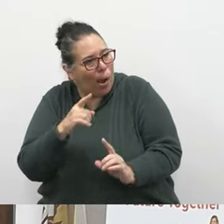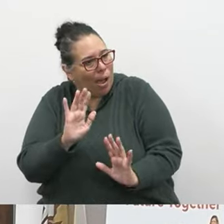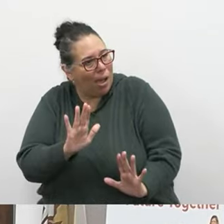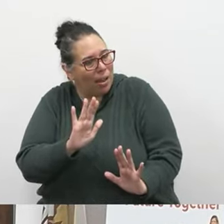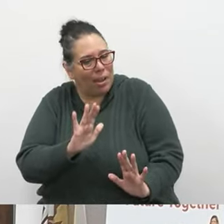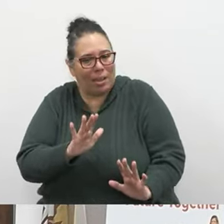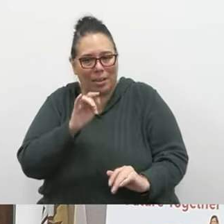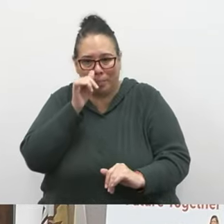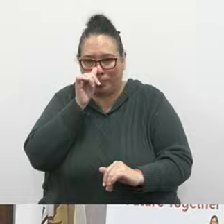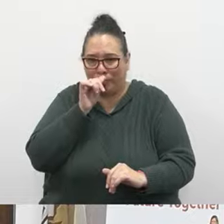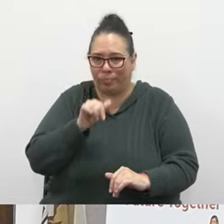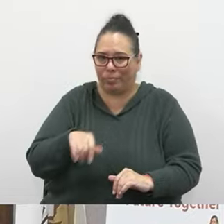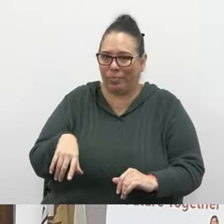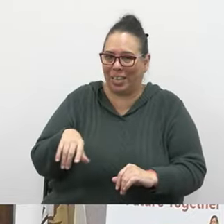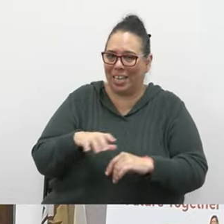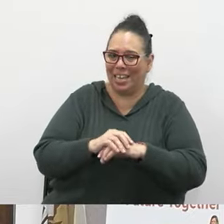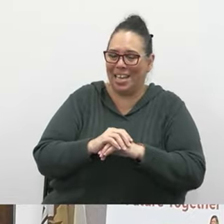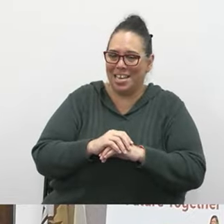We need a different verb.